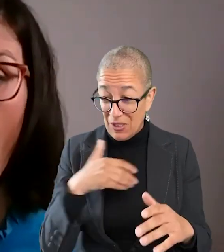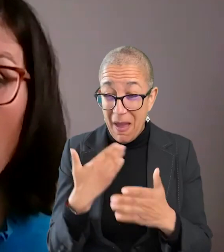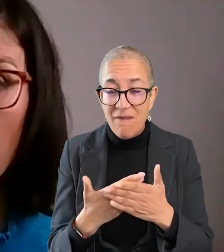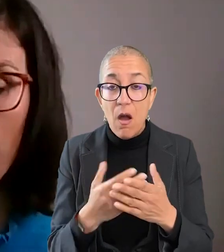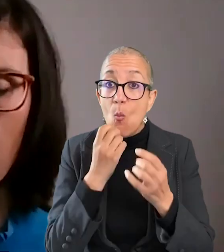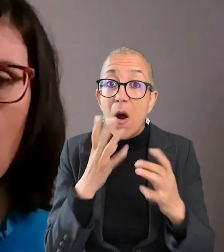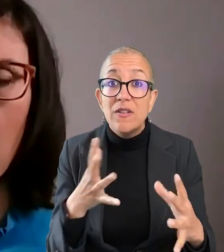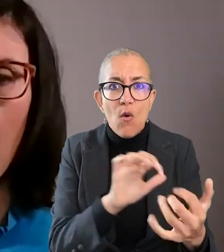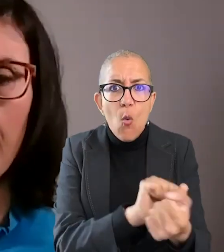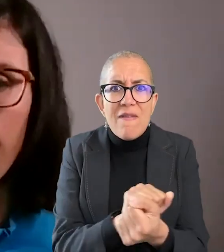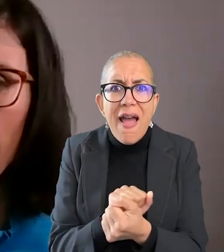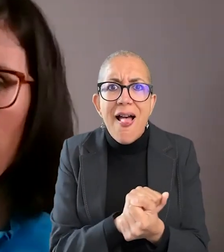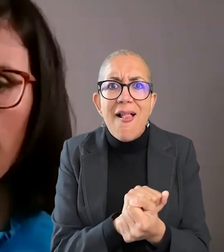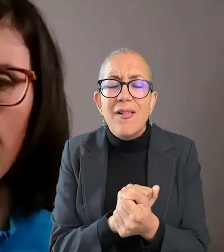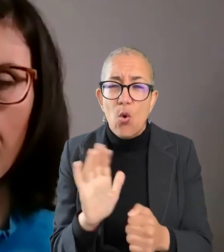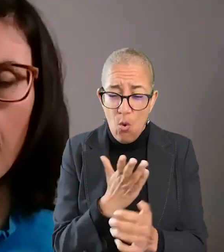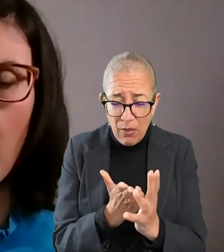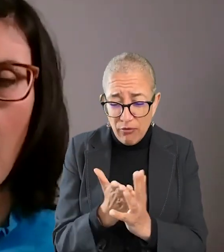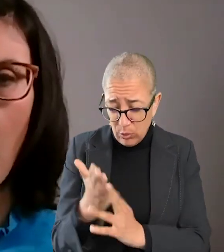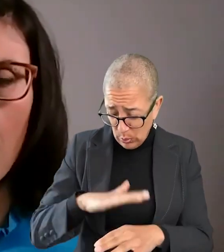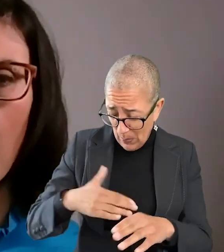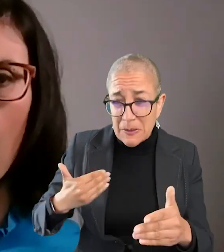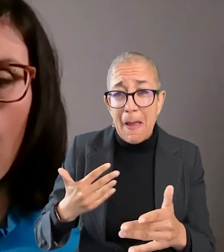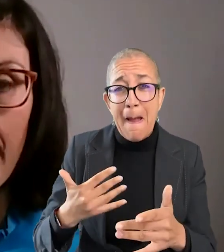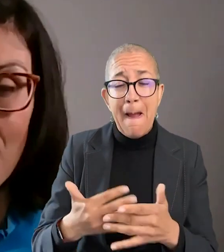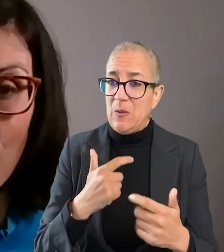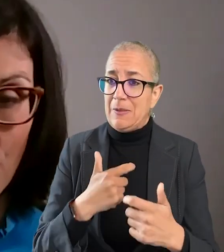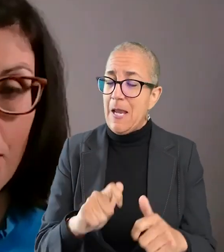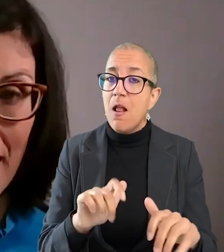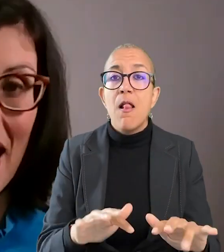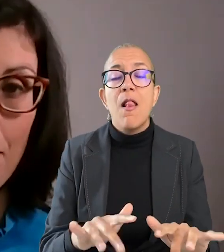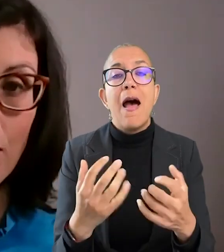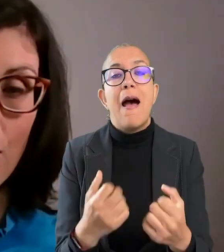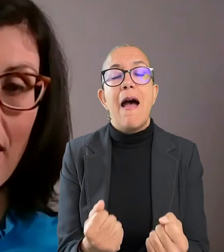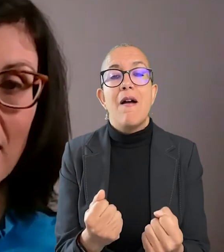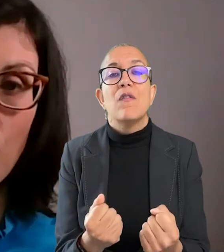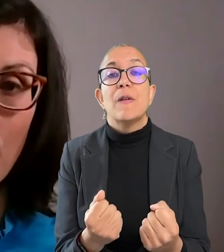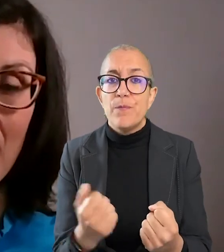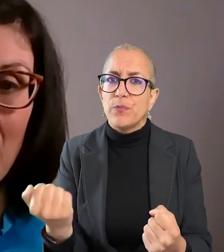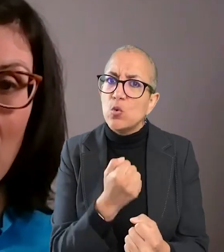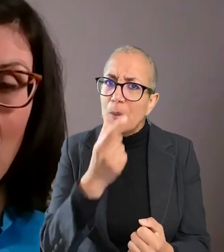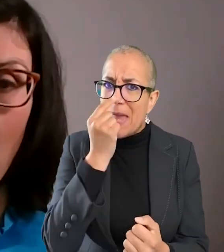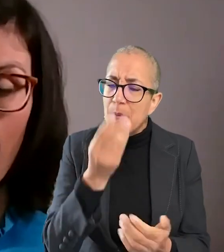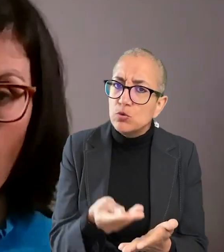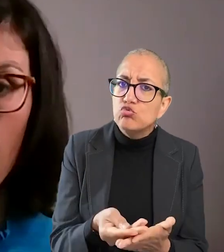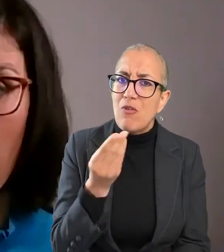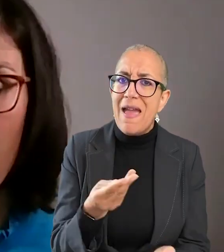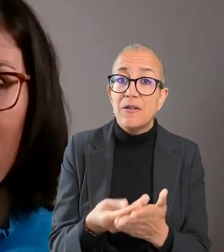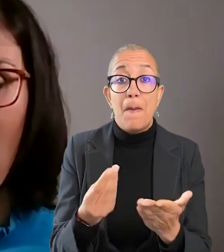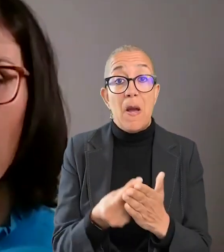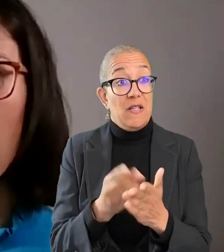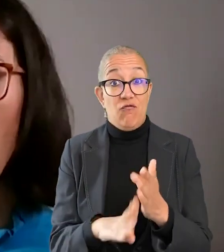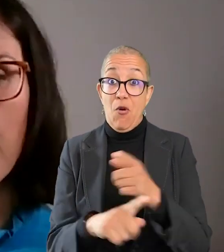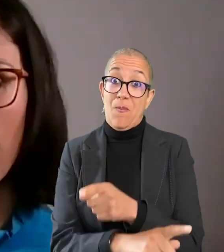keep hold of them even through this period. We should be able to raise more money from